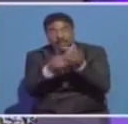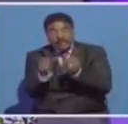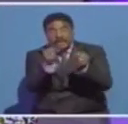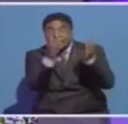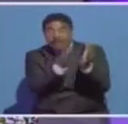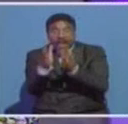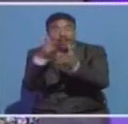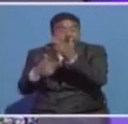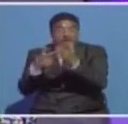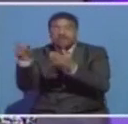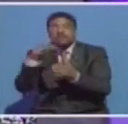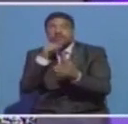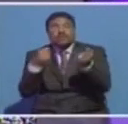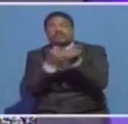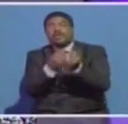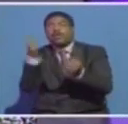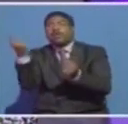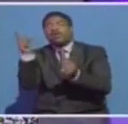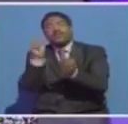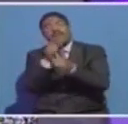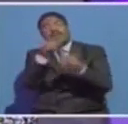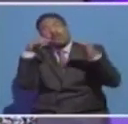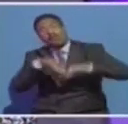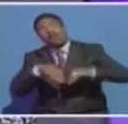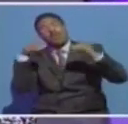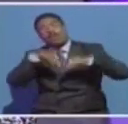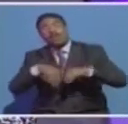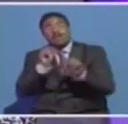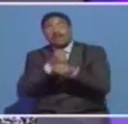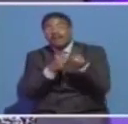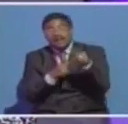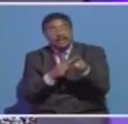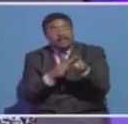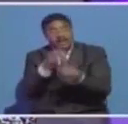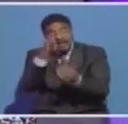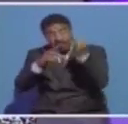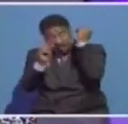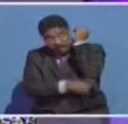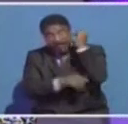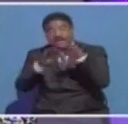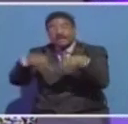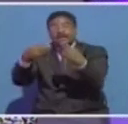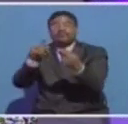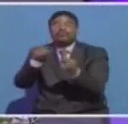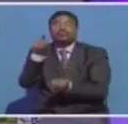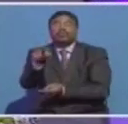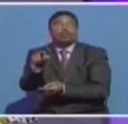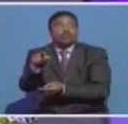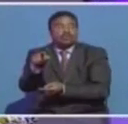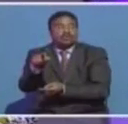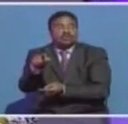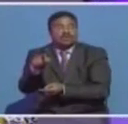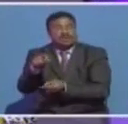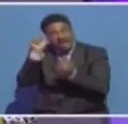fruition, and you frustrate the process, if disciplinary measures are taken upon you, can you blame